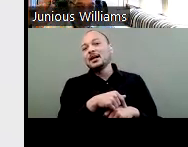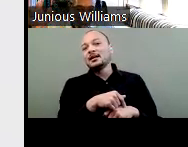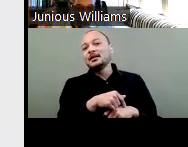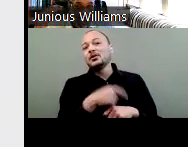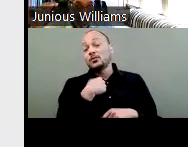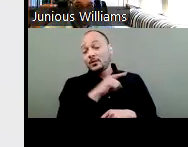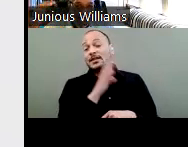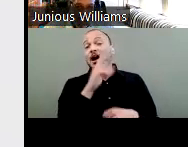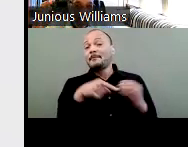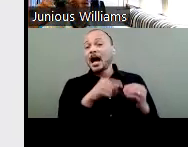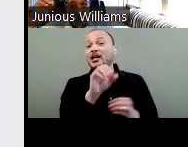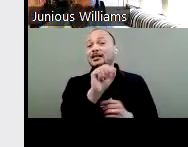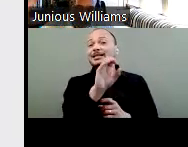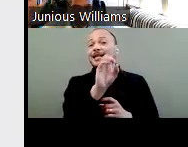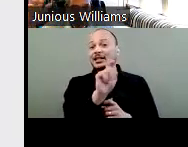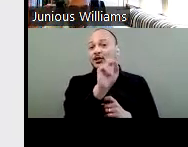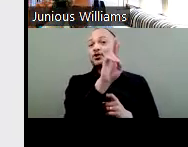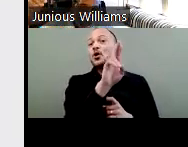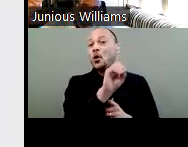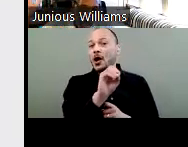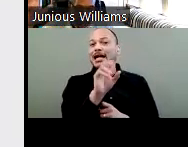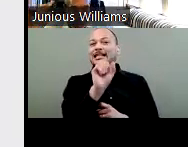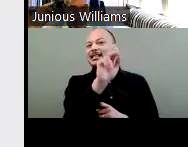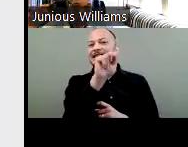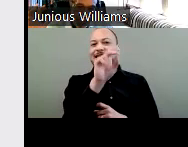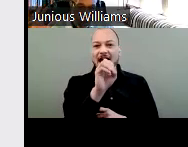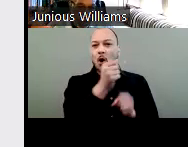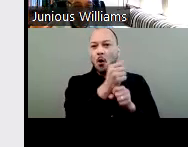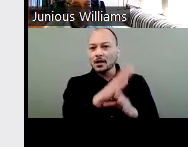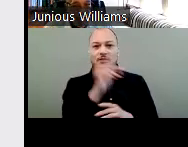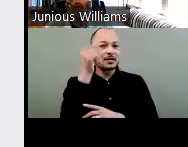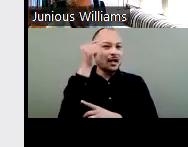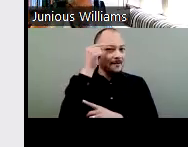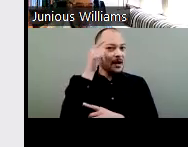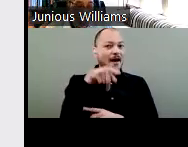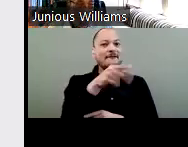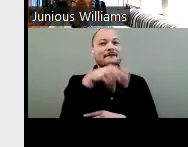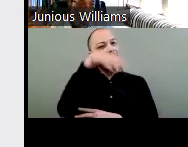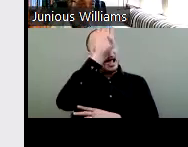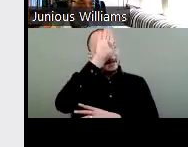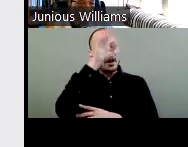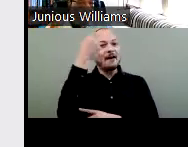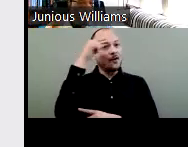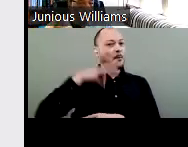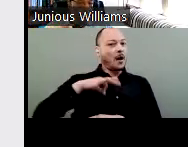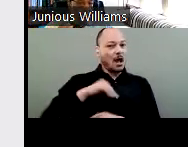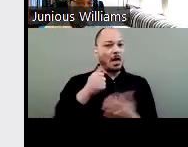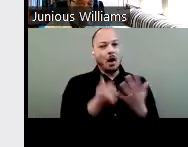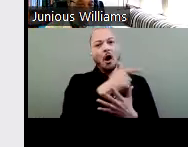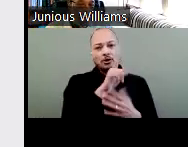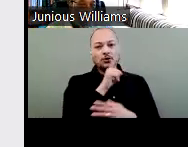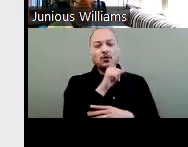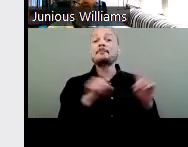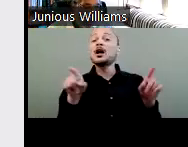sectors or stakeholders. There's government, there's philanthropy, there's for-profits, all of that's true, but there are